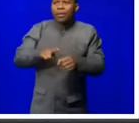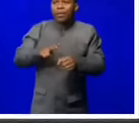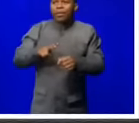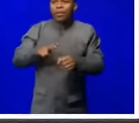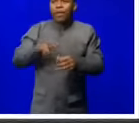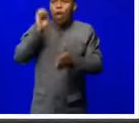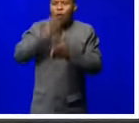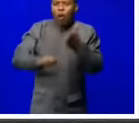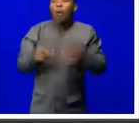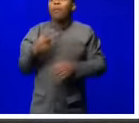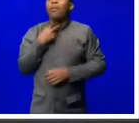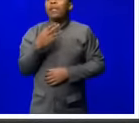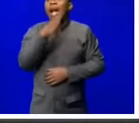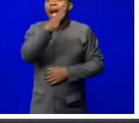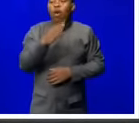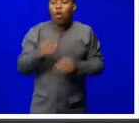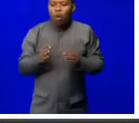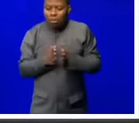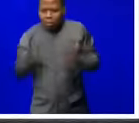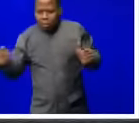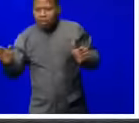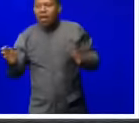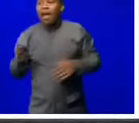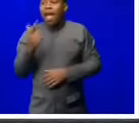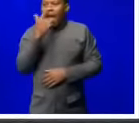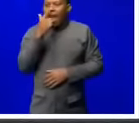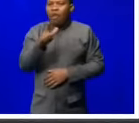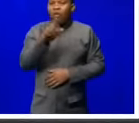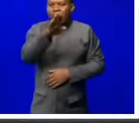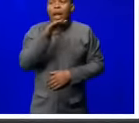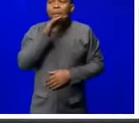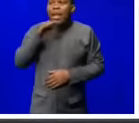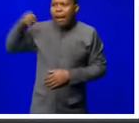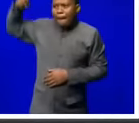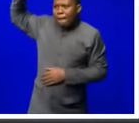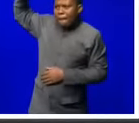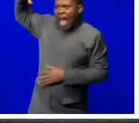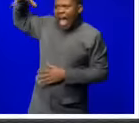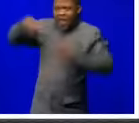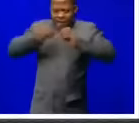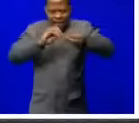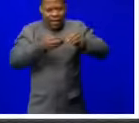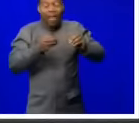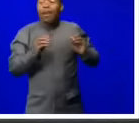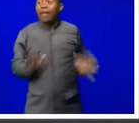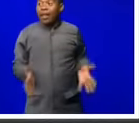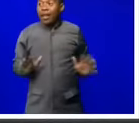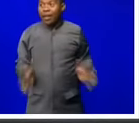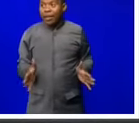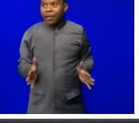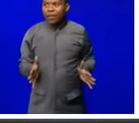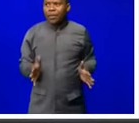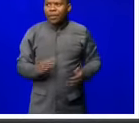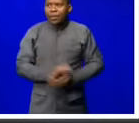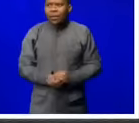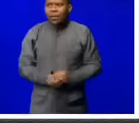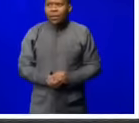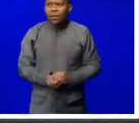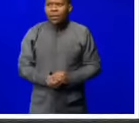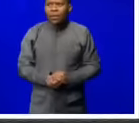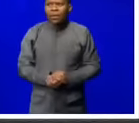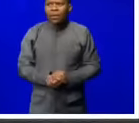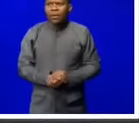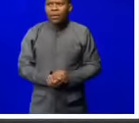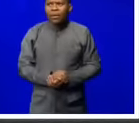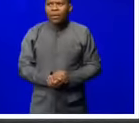running from Nhlangana to Lavumisa virtually. The line is way too small to accommodate the development in that area. As far as I understand, it's growing. They're now